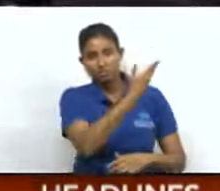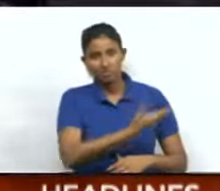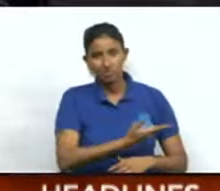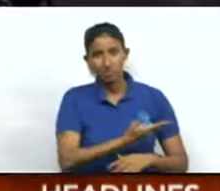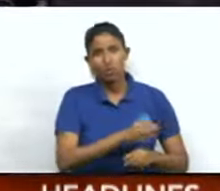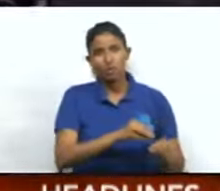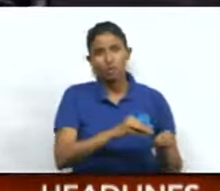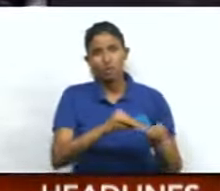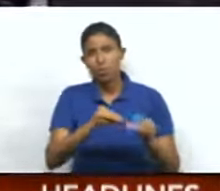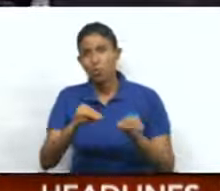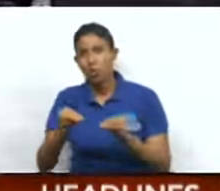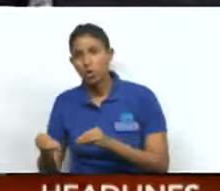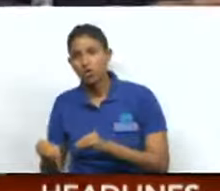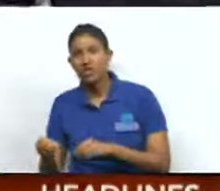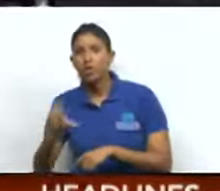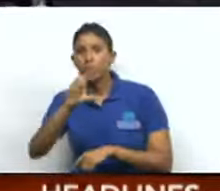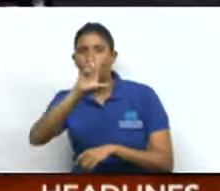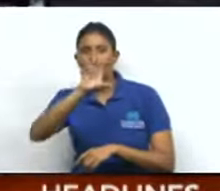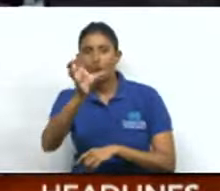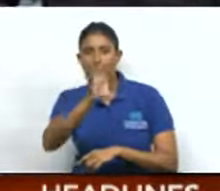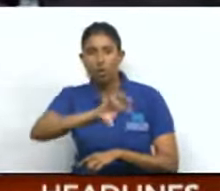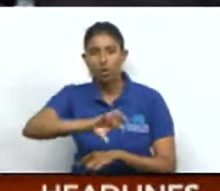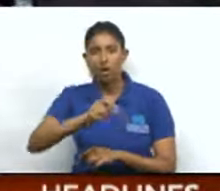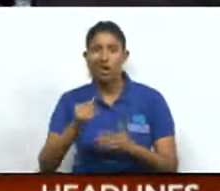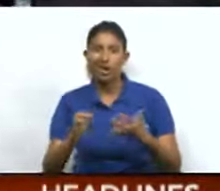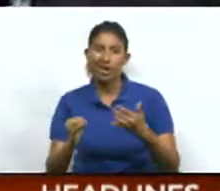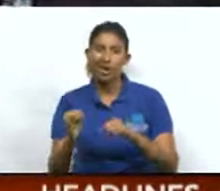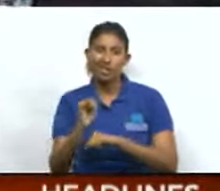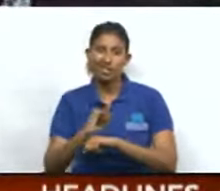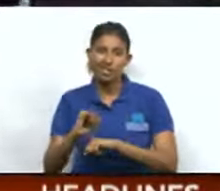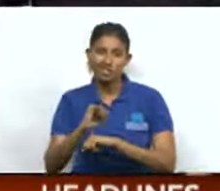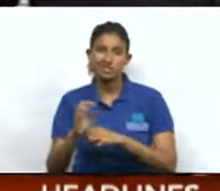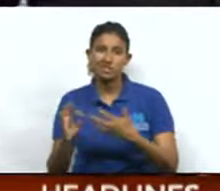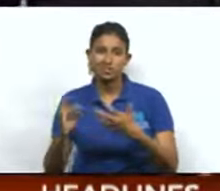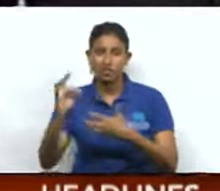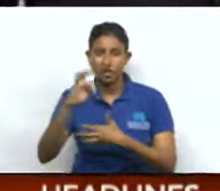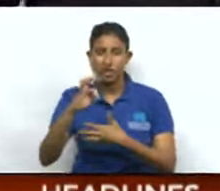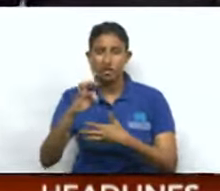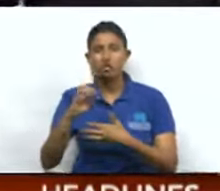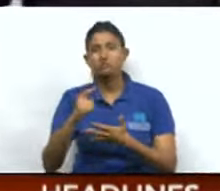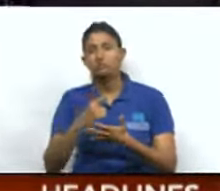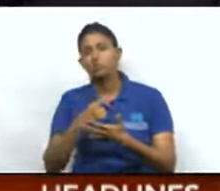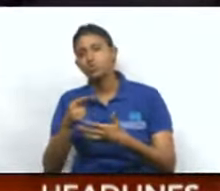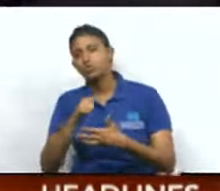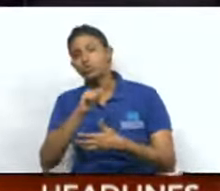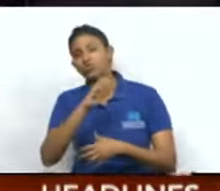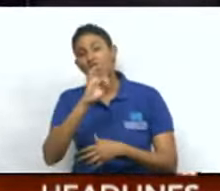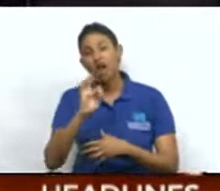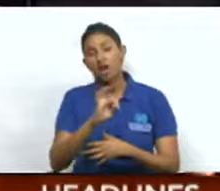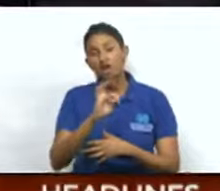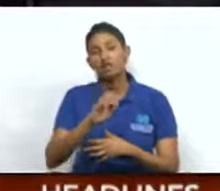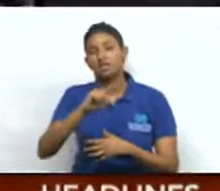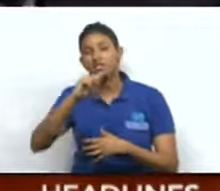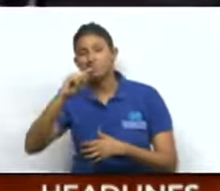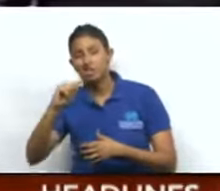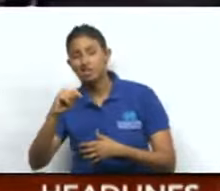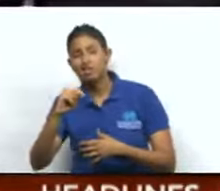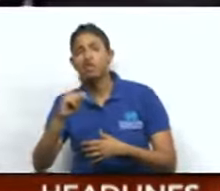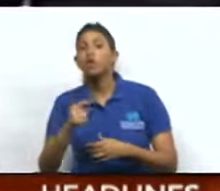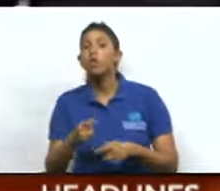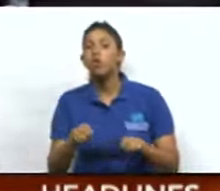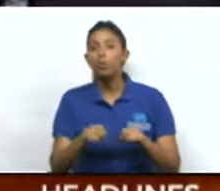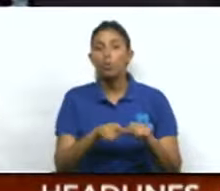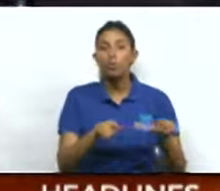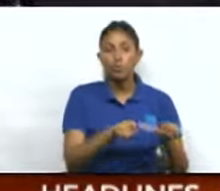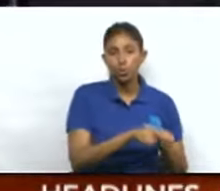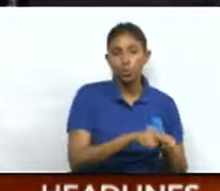by Thursday, that's tomorrow, through Friday, and then trailing convergence into Saturday. You also have favorable upper-level conditions, which